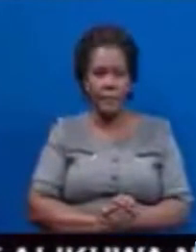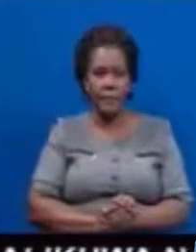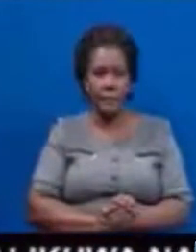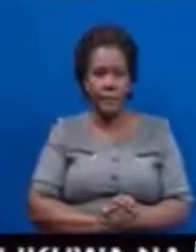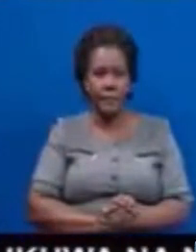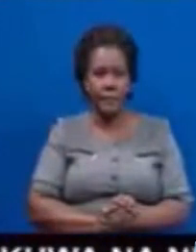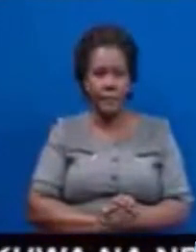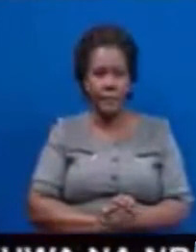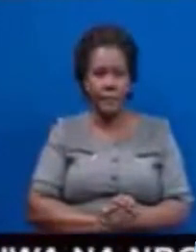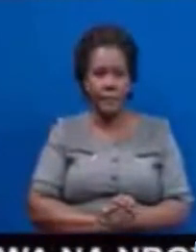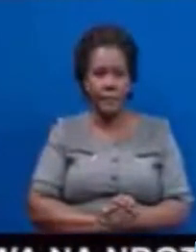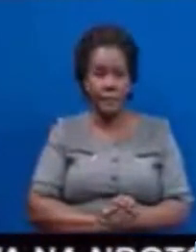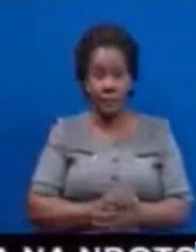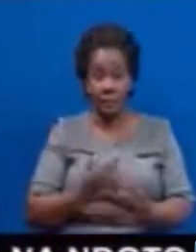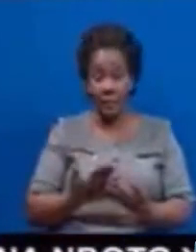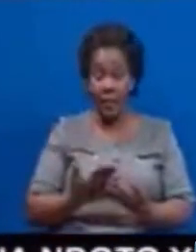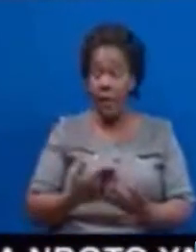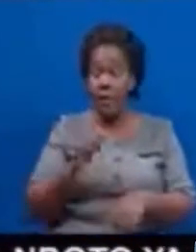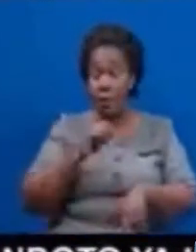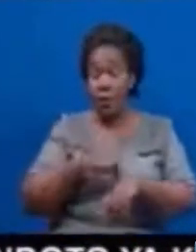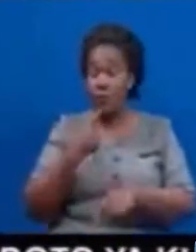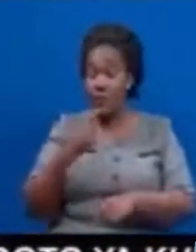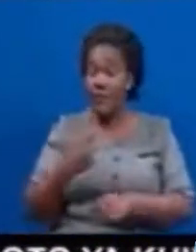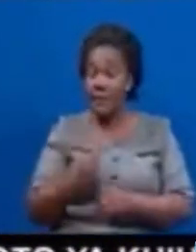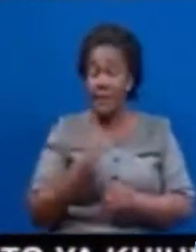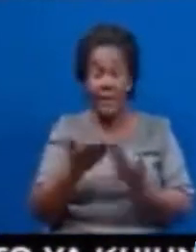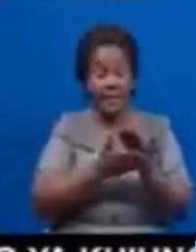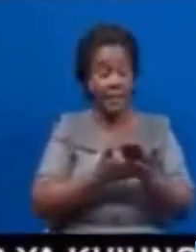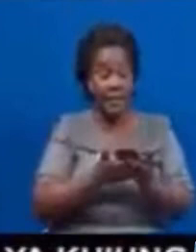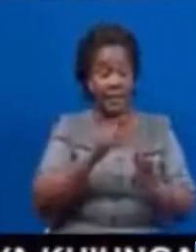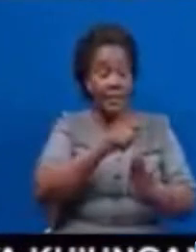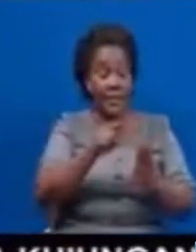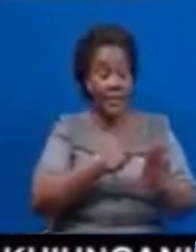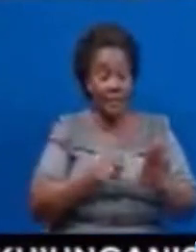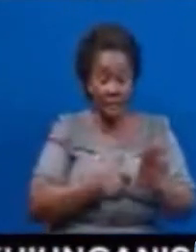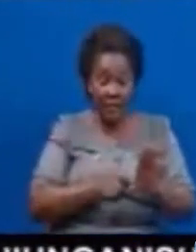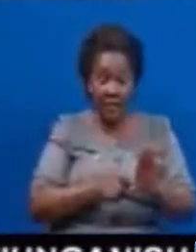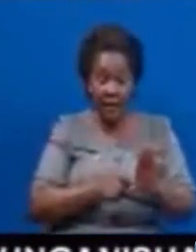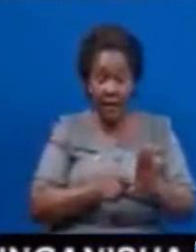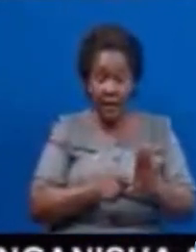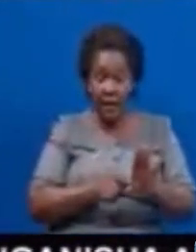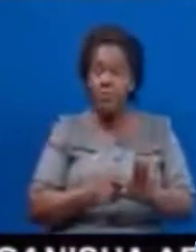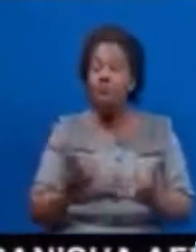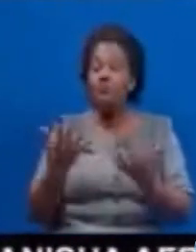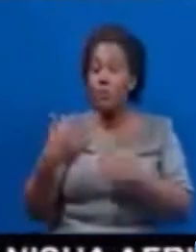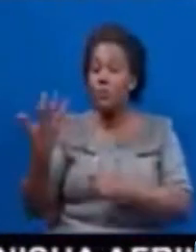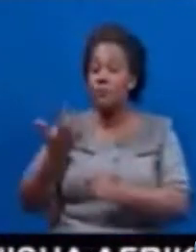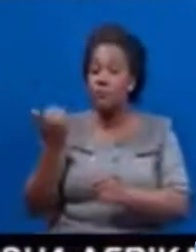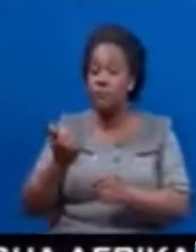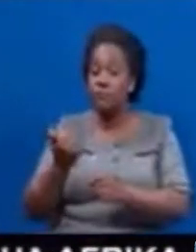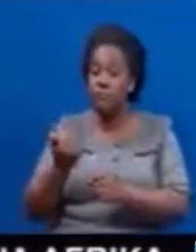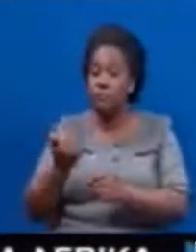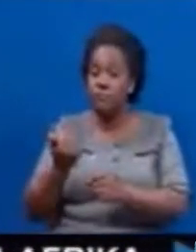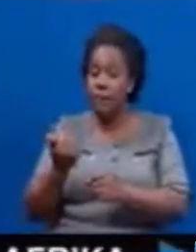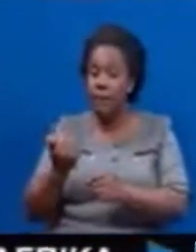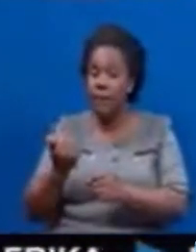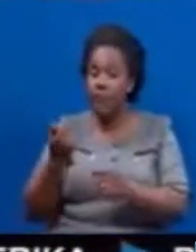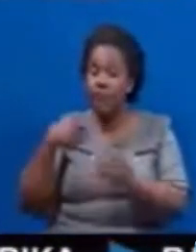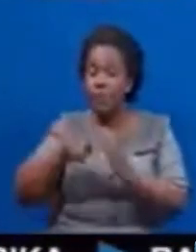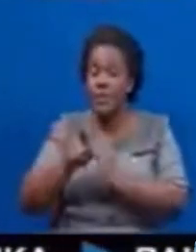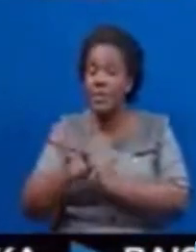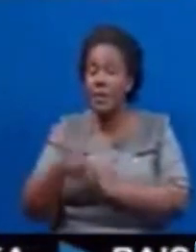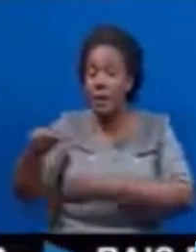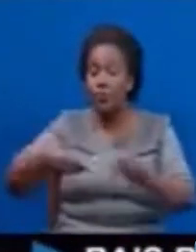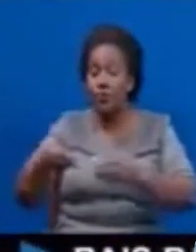cannot become middle-income economies within a single presidential term,